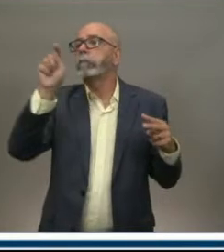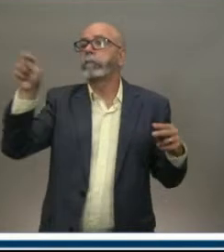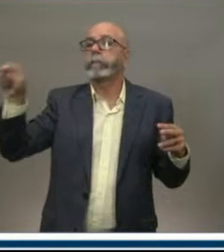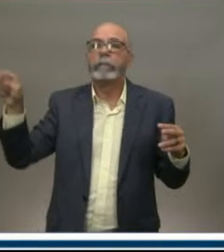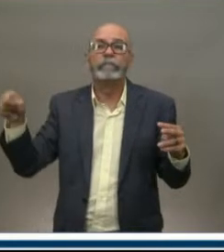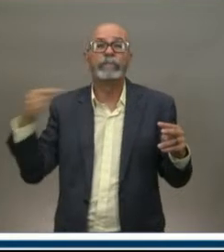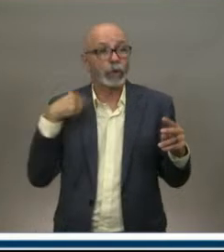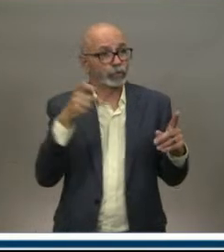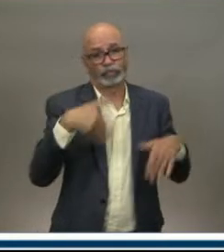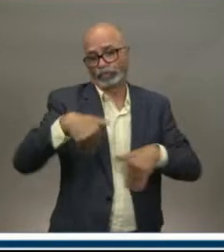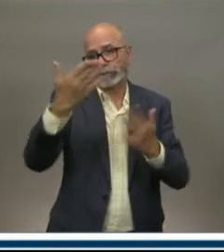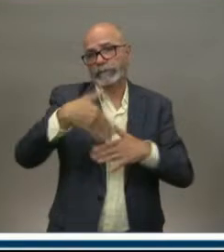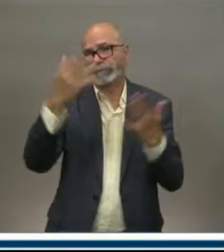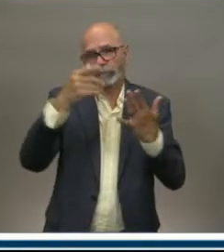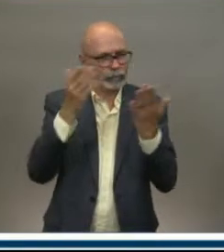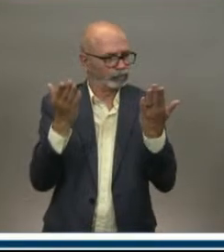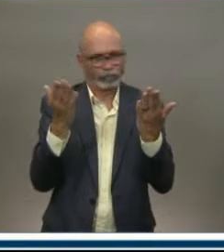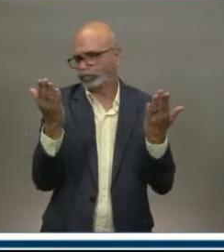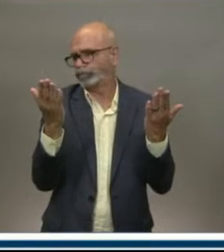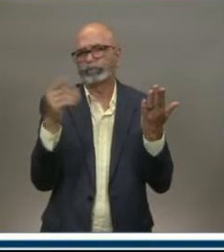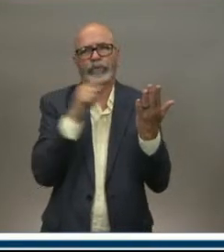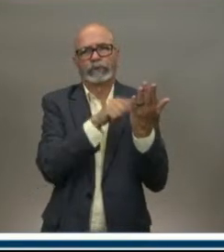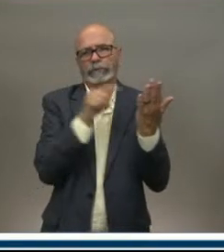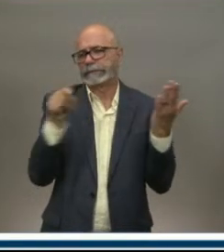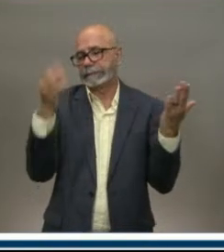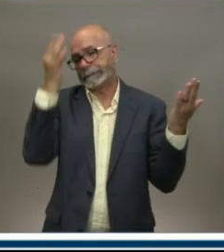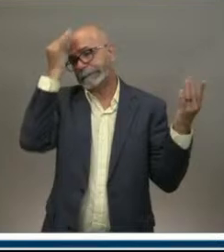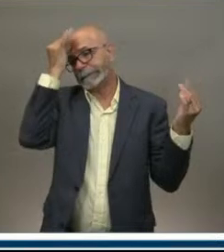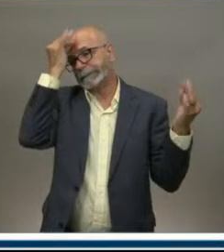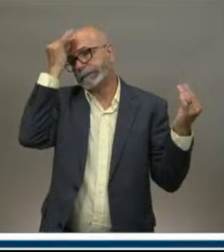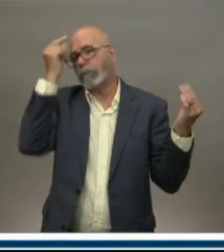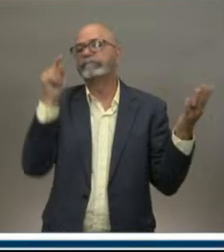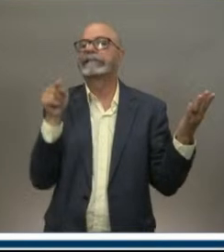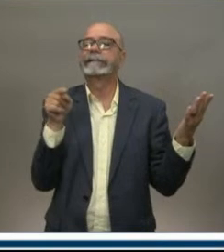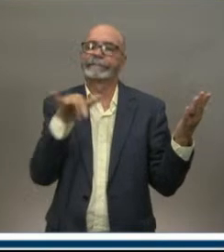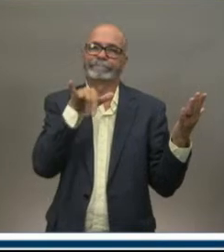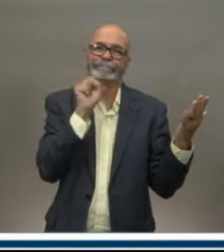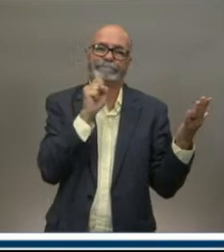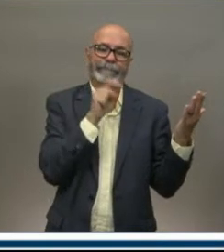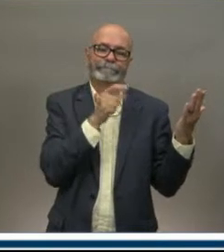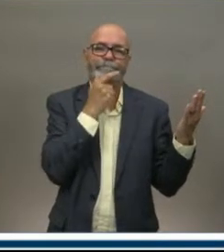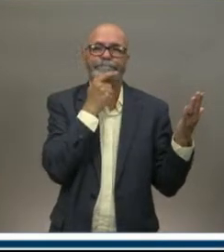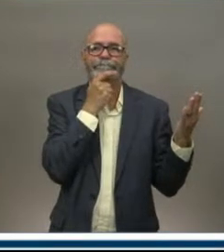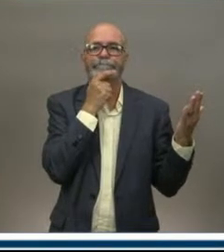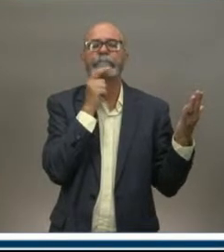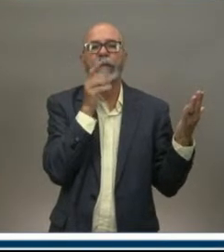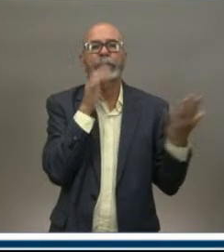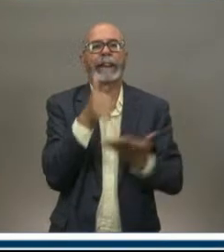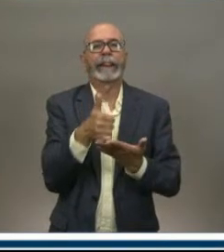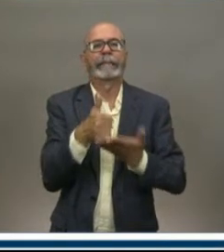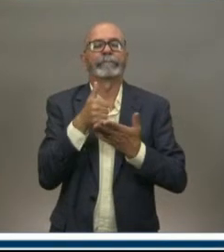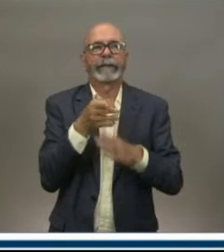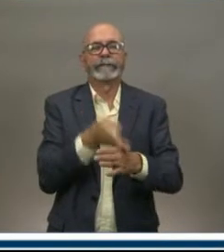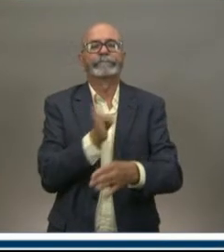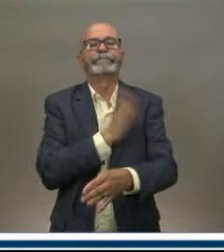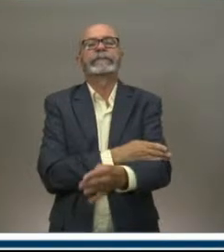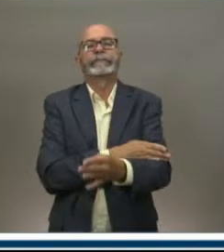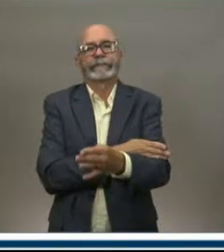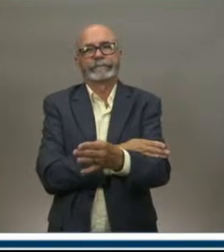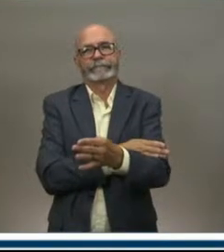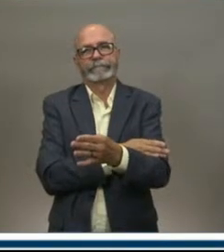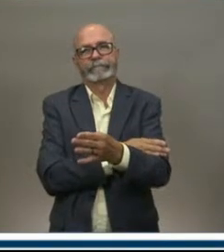and internalizing them and recognize they actually can support improvements across the entire